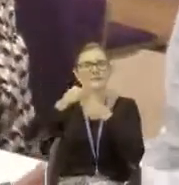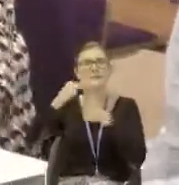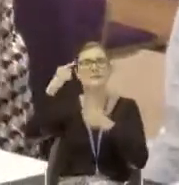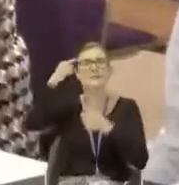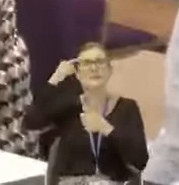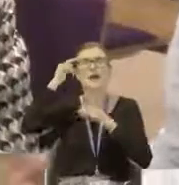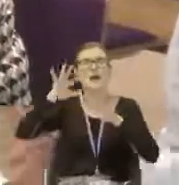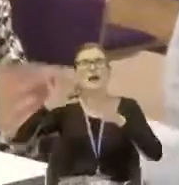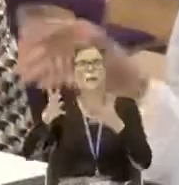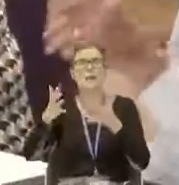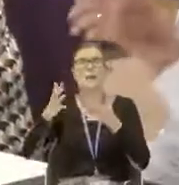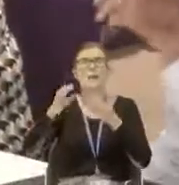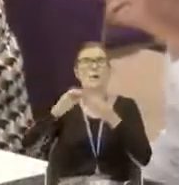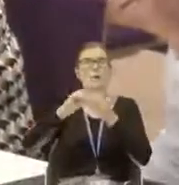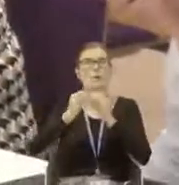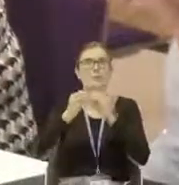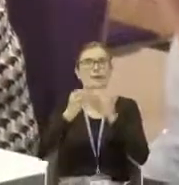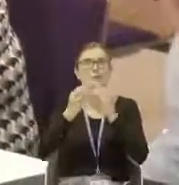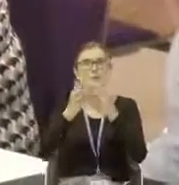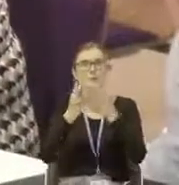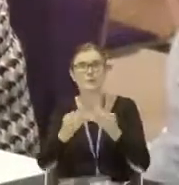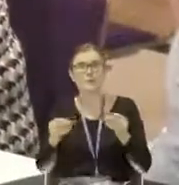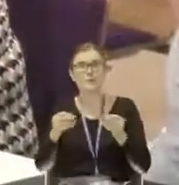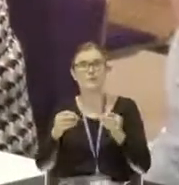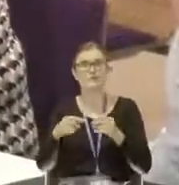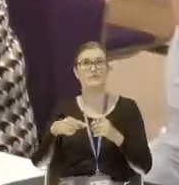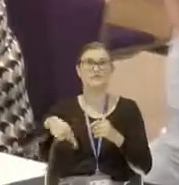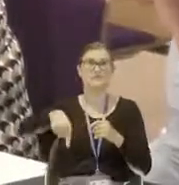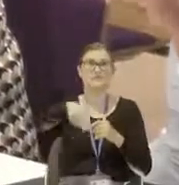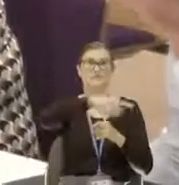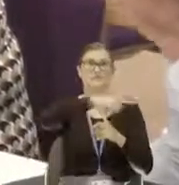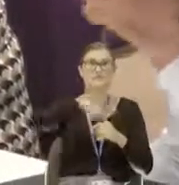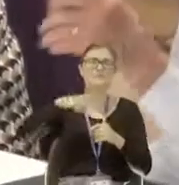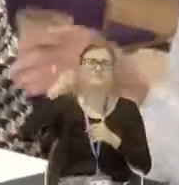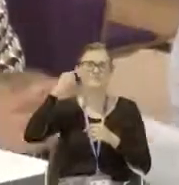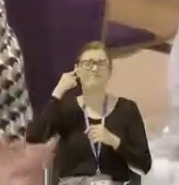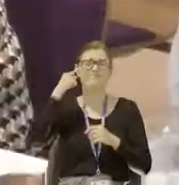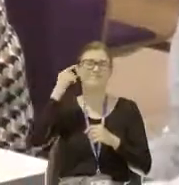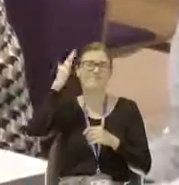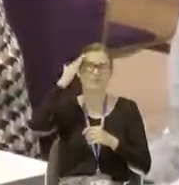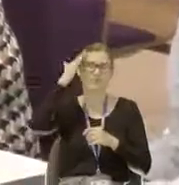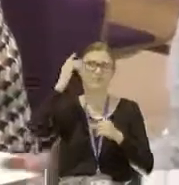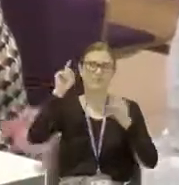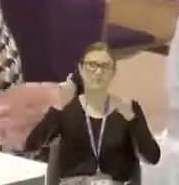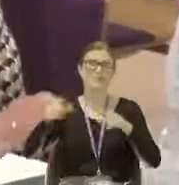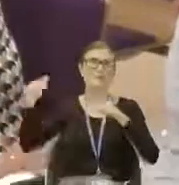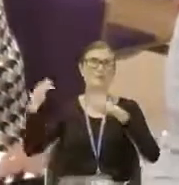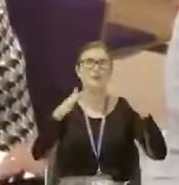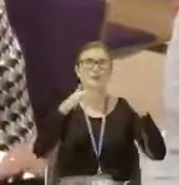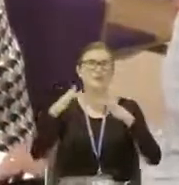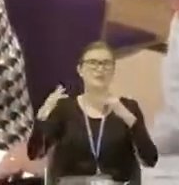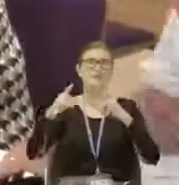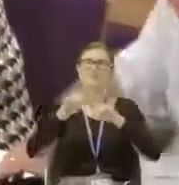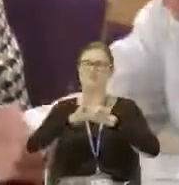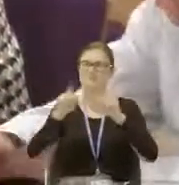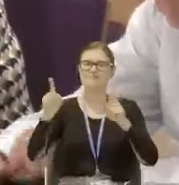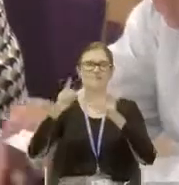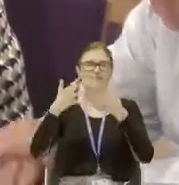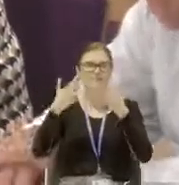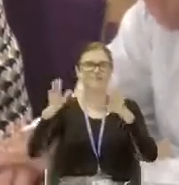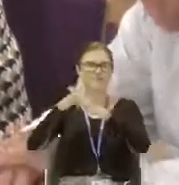constantly work for peace and peacekeeping. We must contribute with practical help, knowledge,